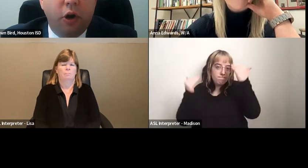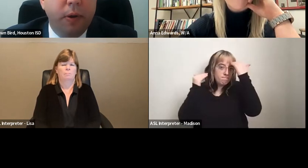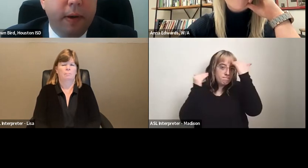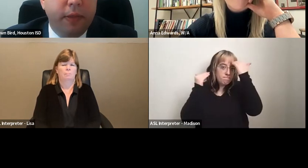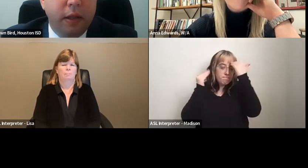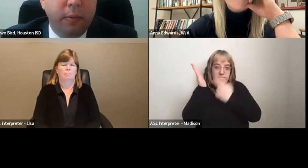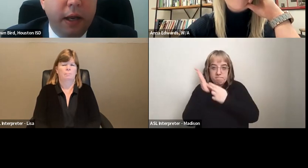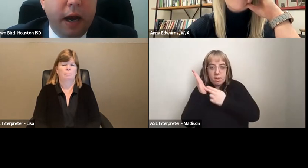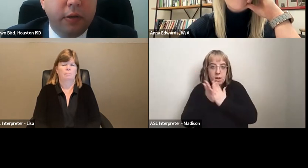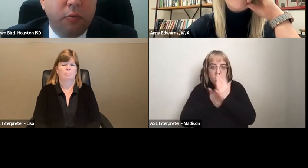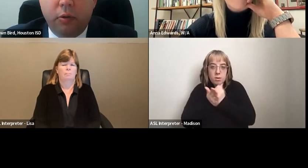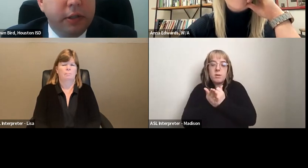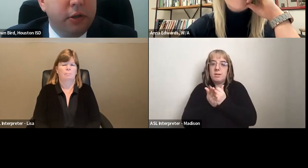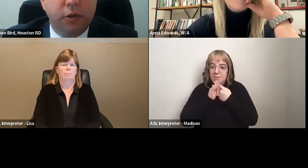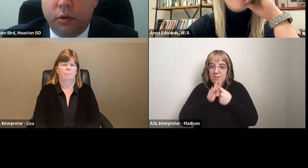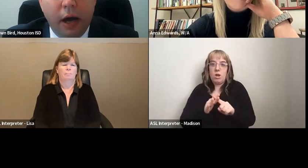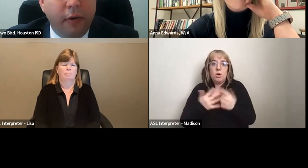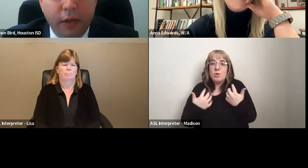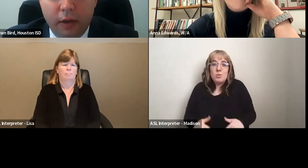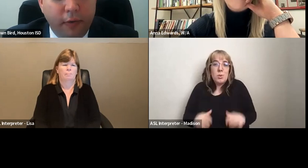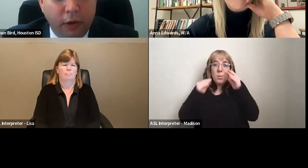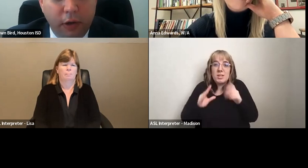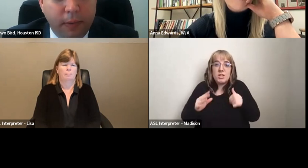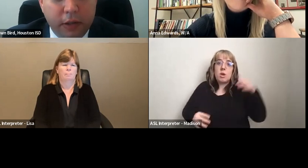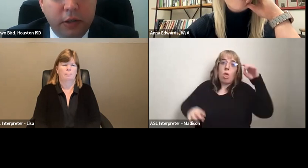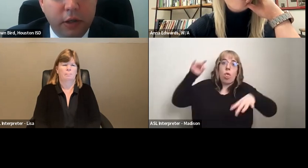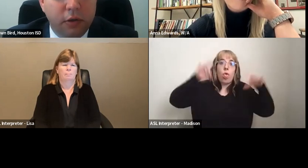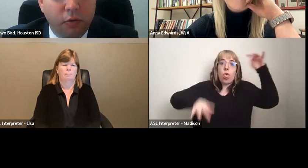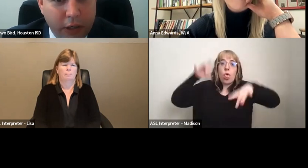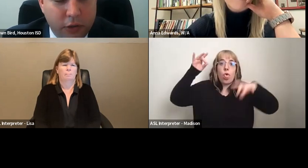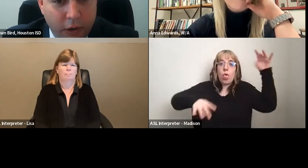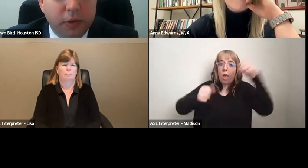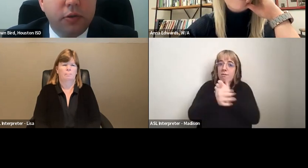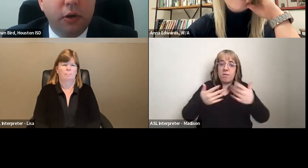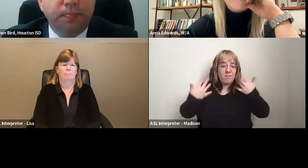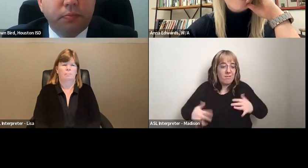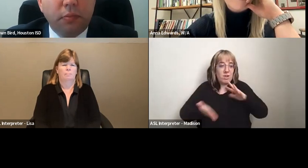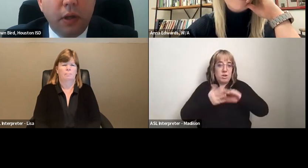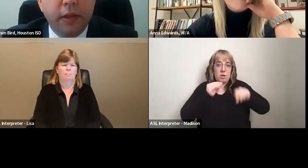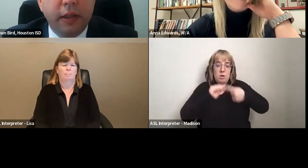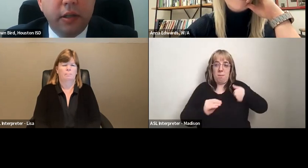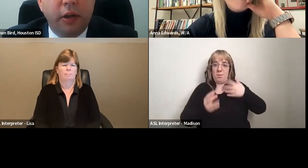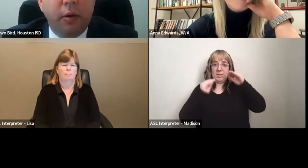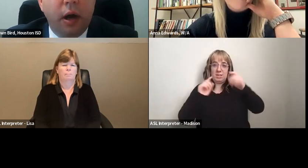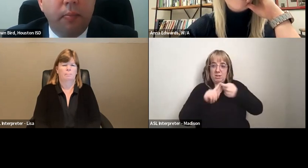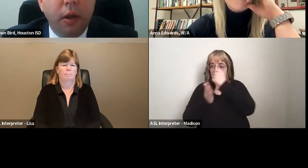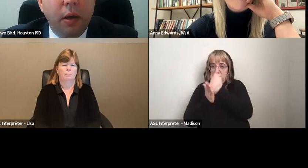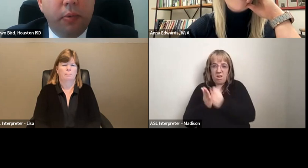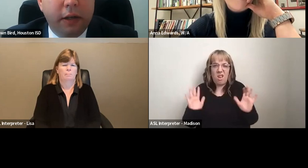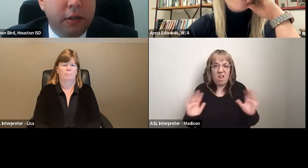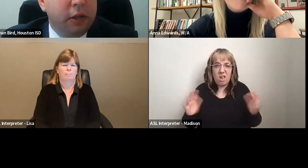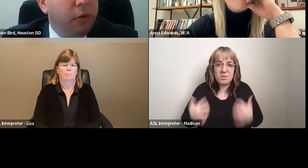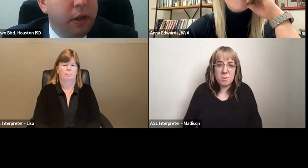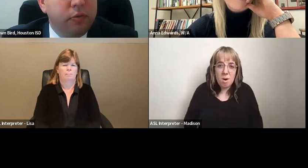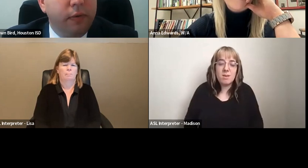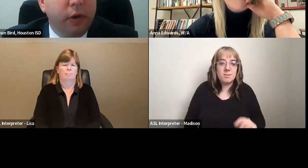honest and open about that at the beginning. How we don't want teachers to throw out everything they've ever learned about teaching to read a script. So I think that's another